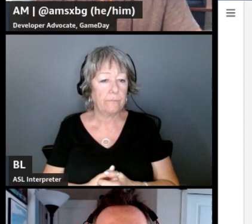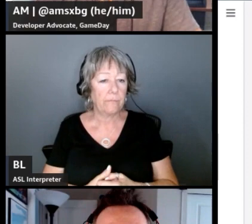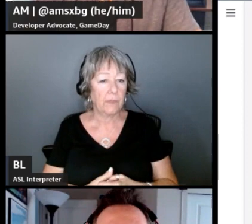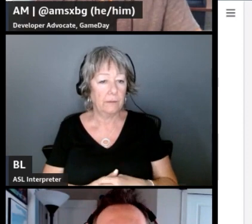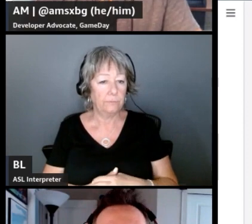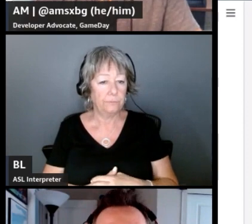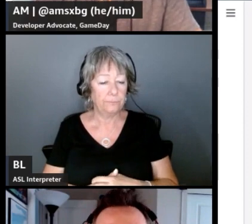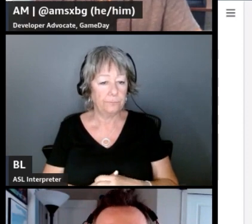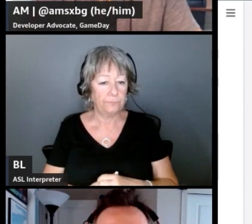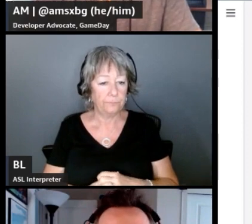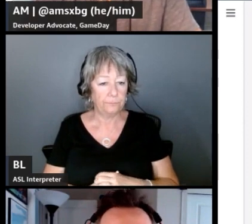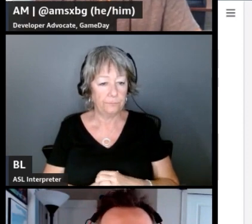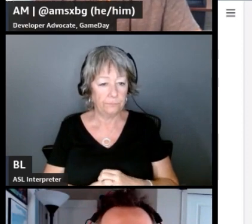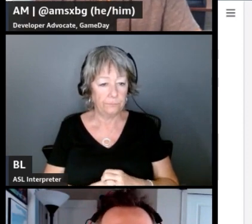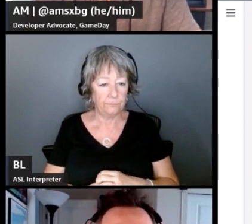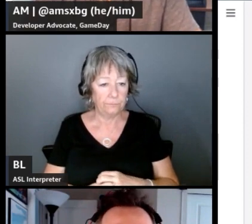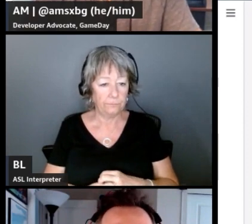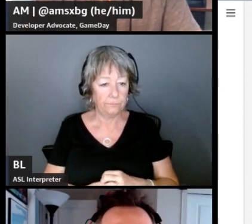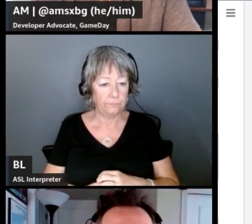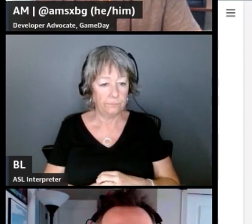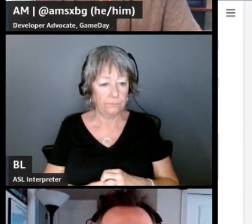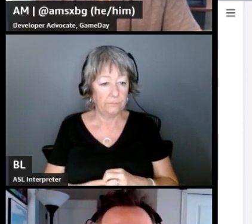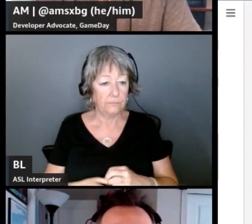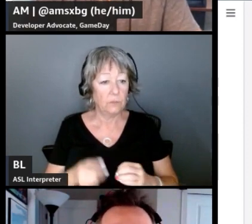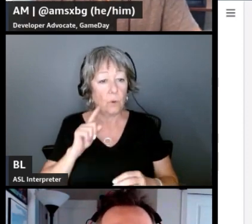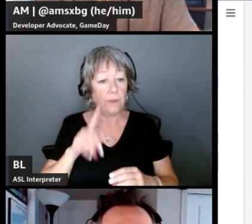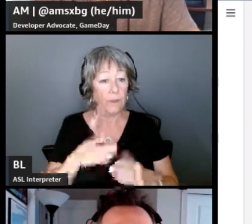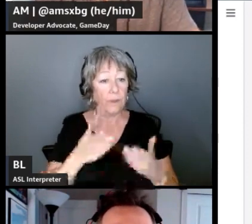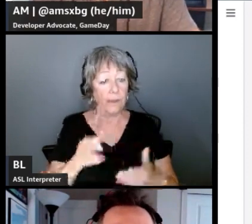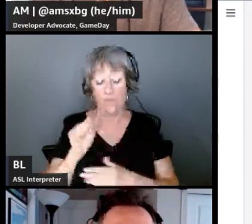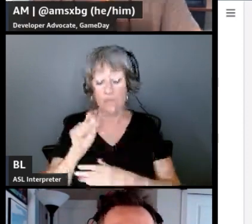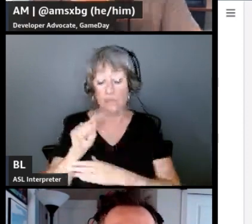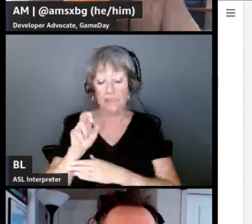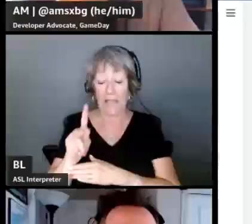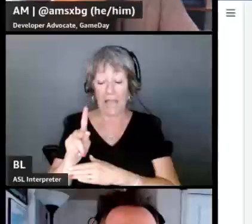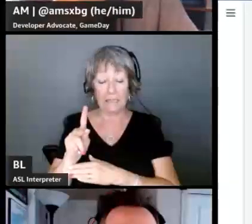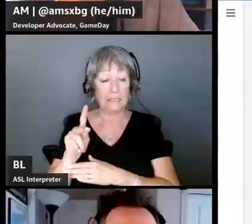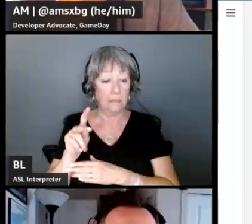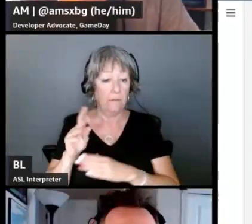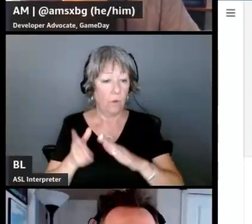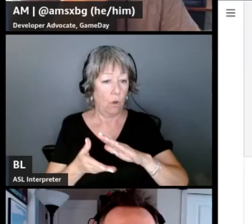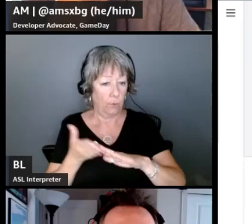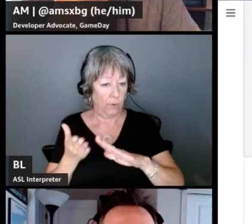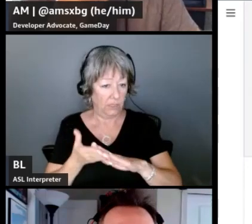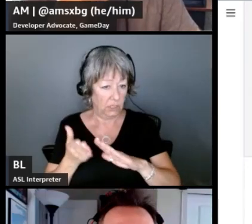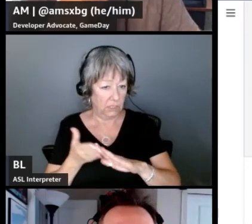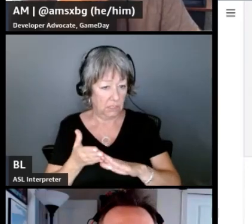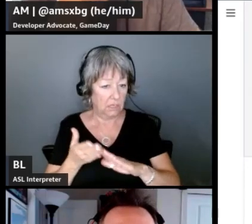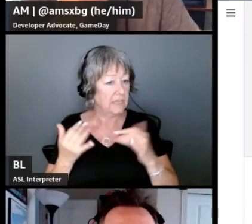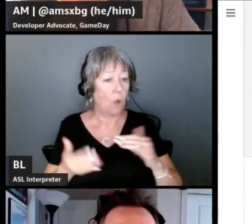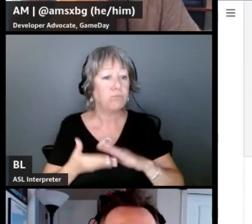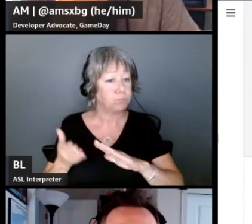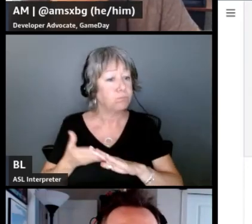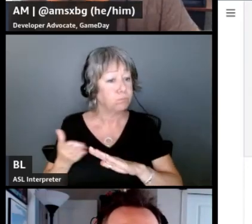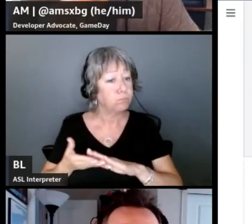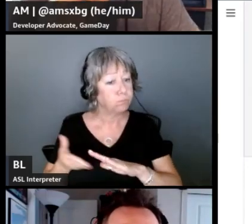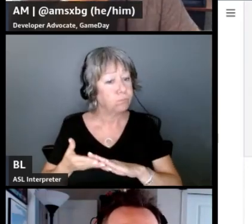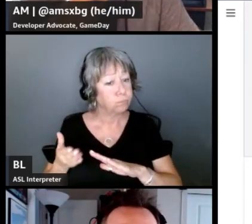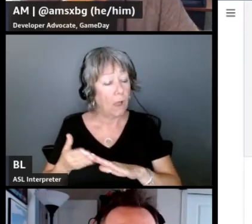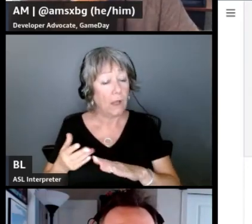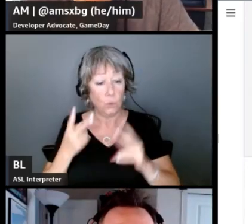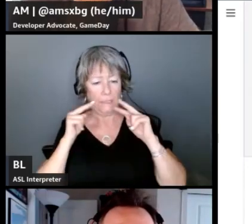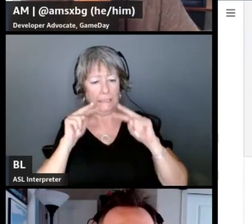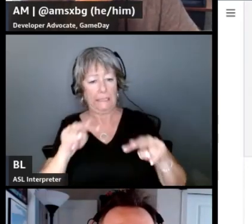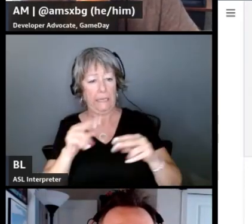Okay. So here I have a StackSet operation, and this operation is currently running. And you can see that as part of this